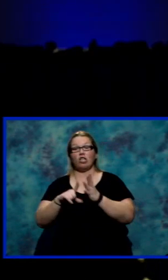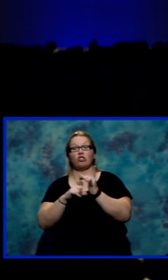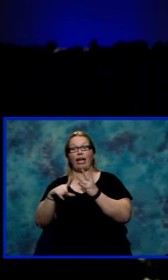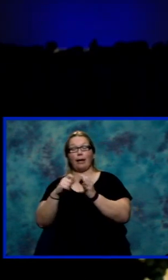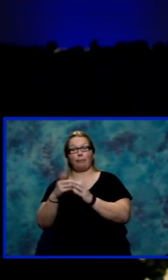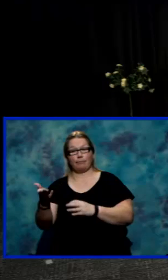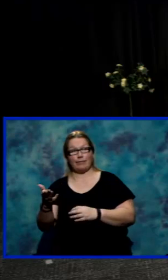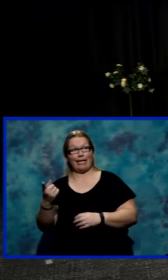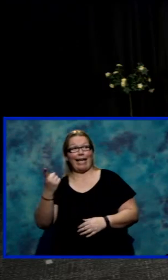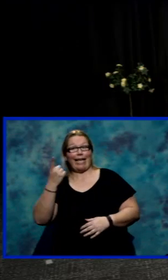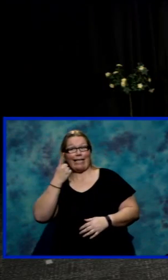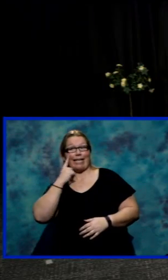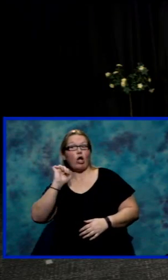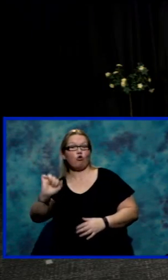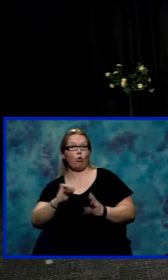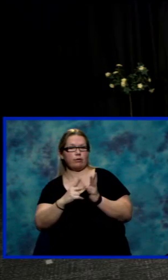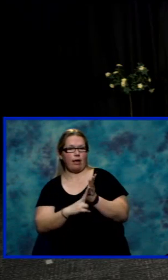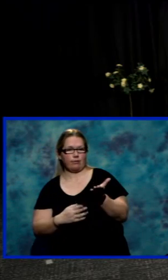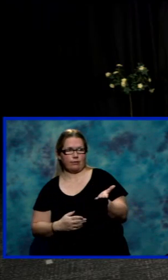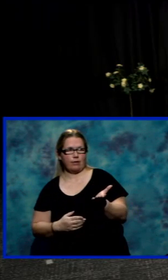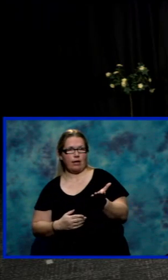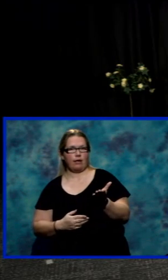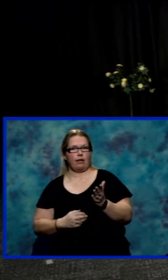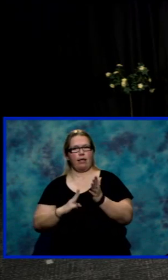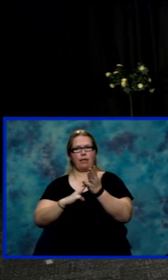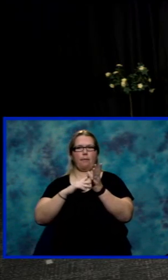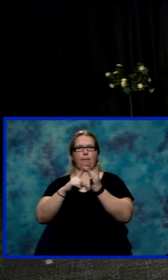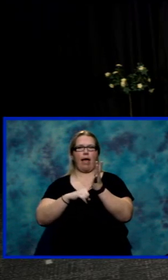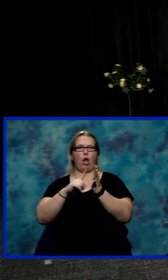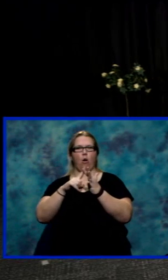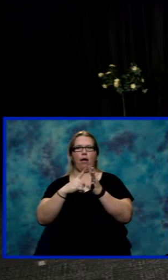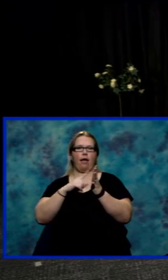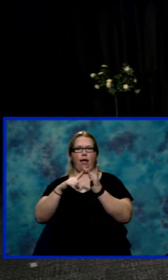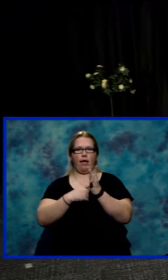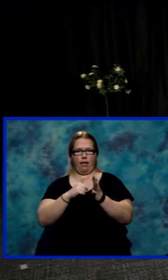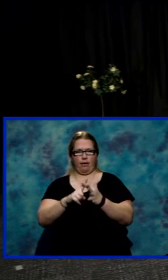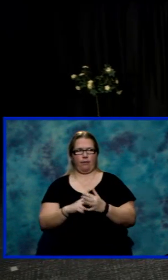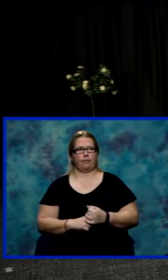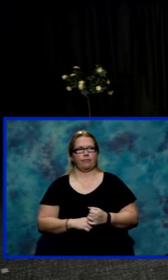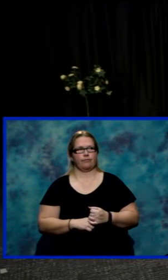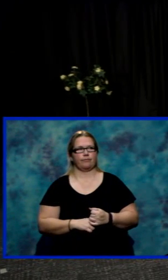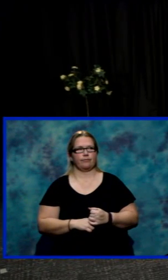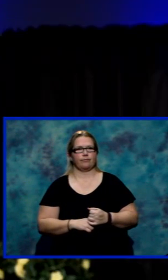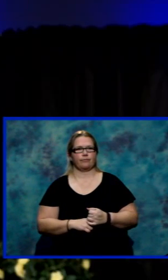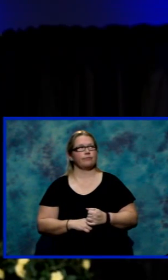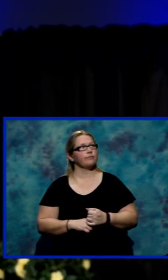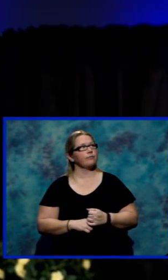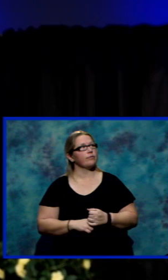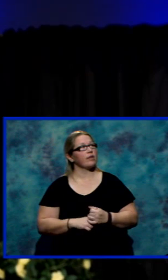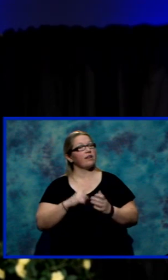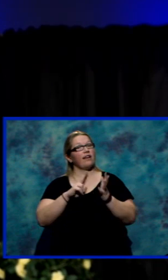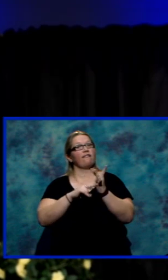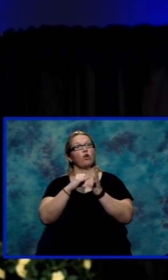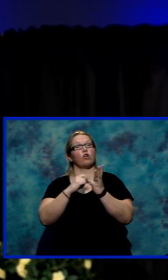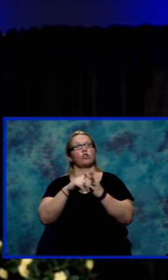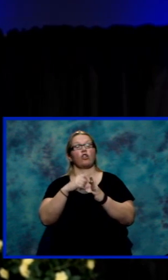see, your son, the male heir. Oh, it gets better. She conceived again, and when she gave birth to a son, in verse 33, she